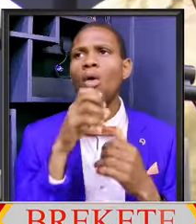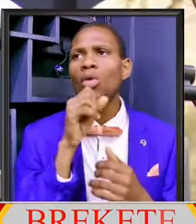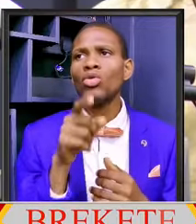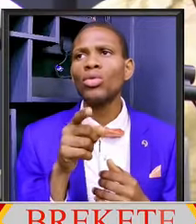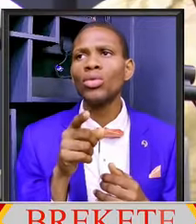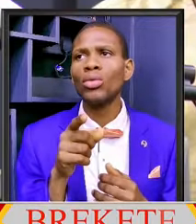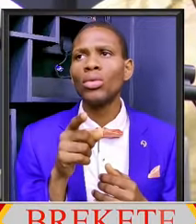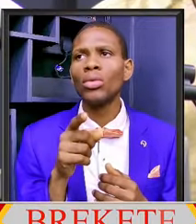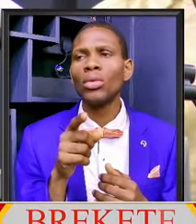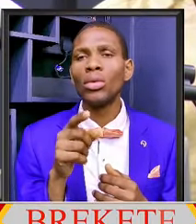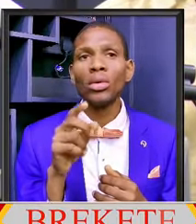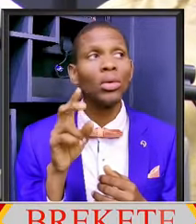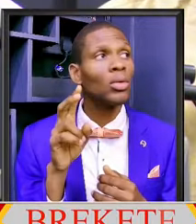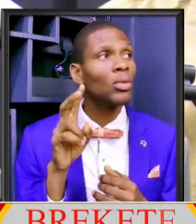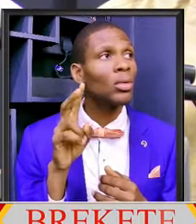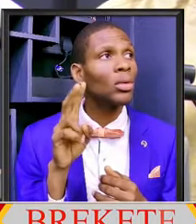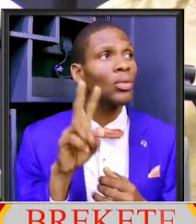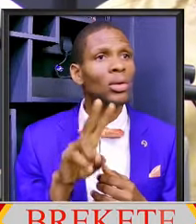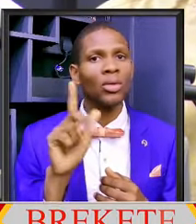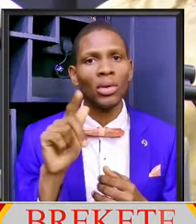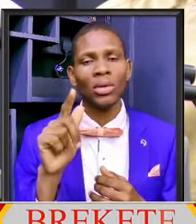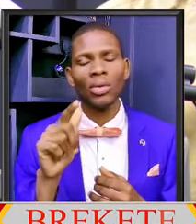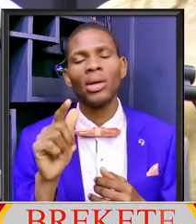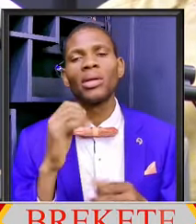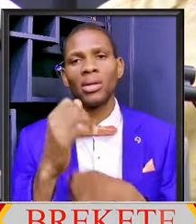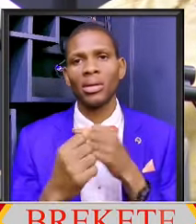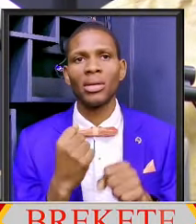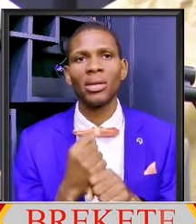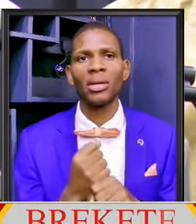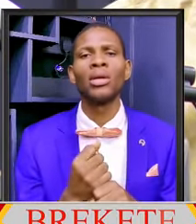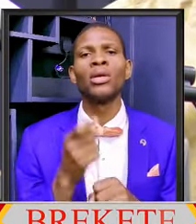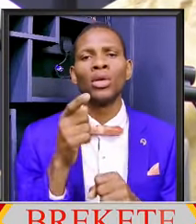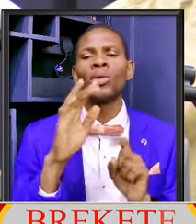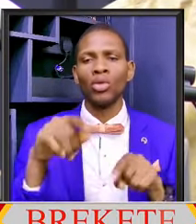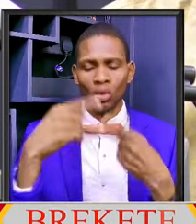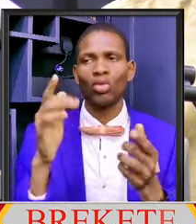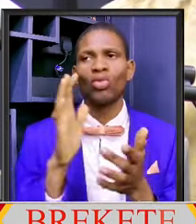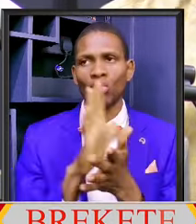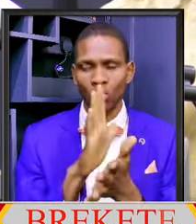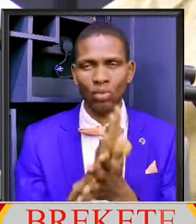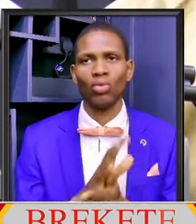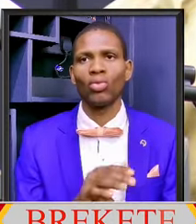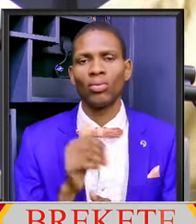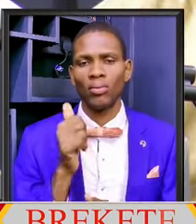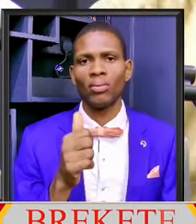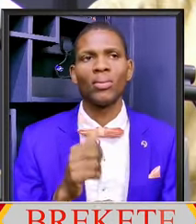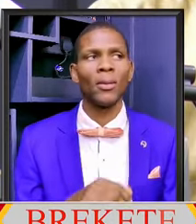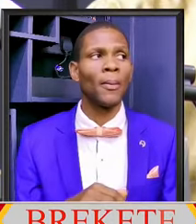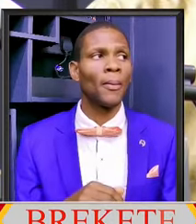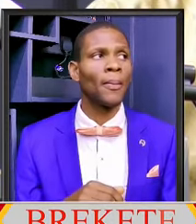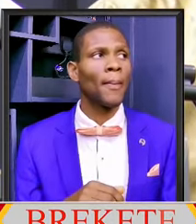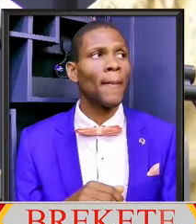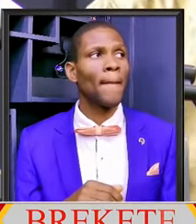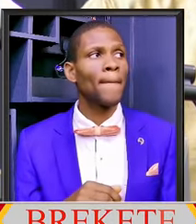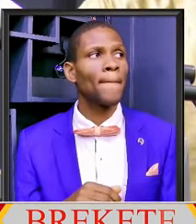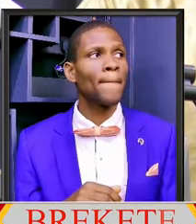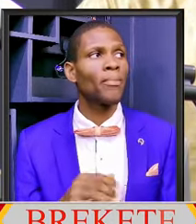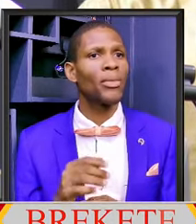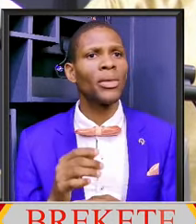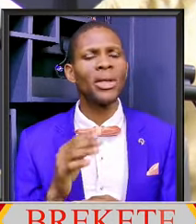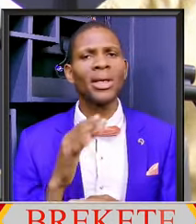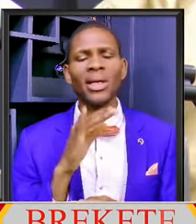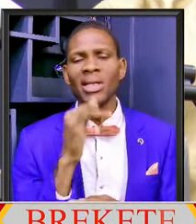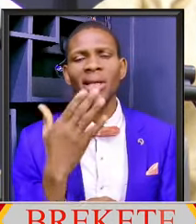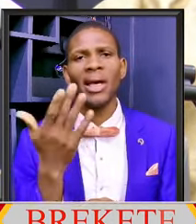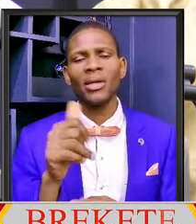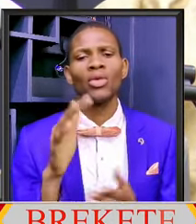dear? I'm 21 years. 21 years. Yes, sir. You go school. Thank you, sir. You get any